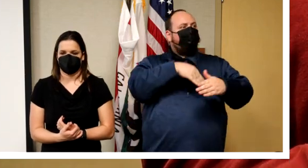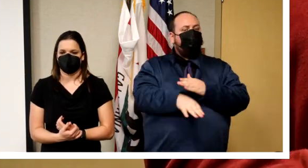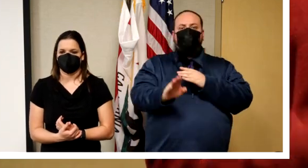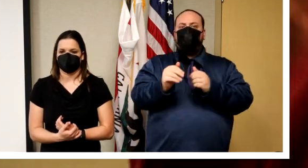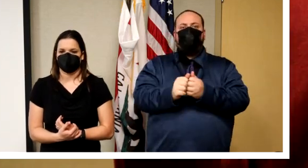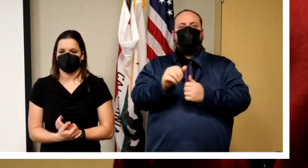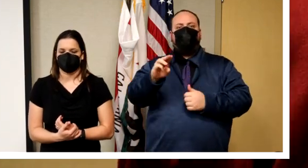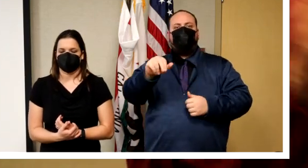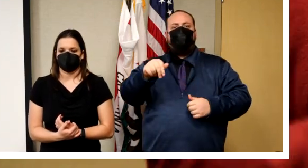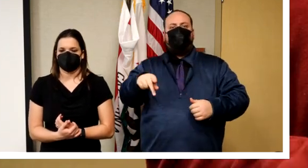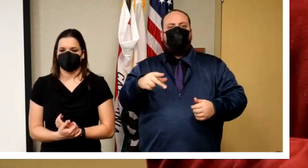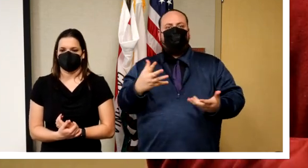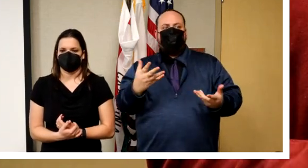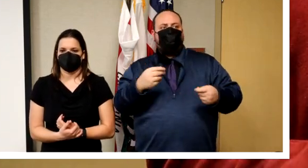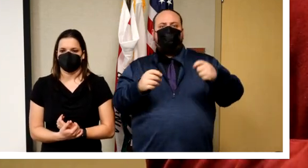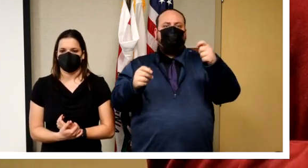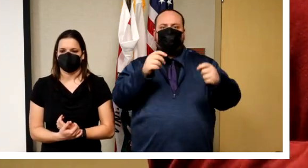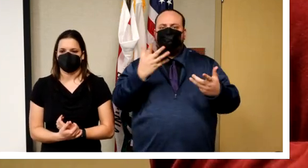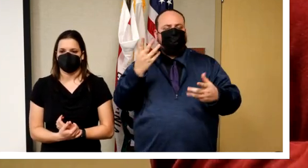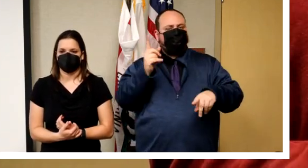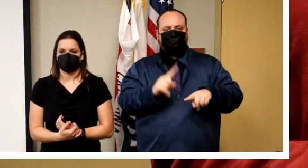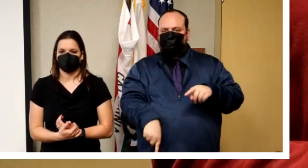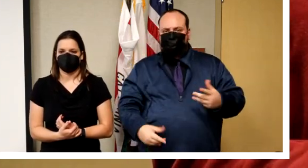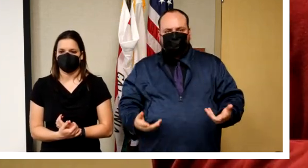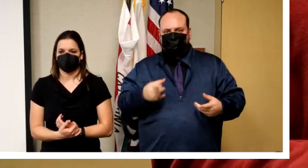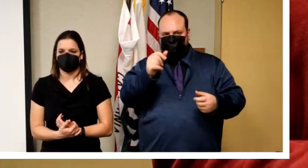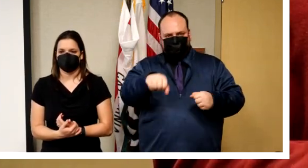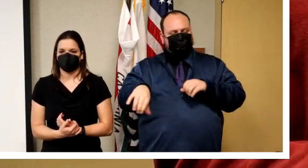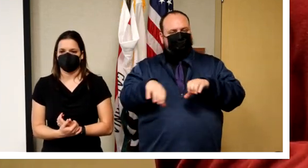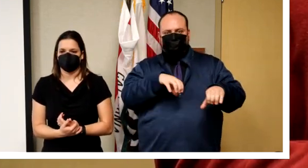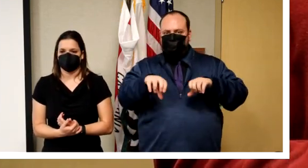And so we've had to do analysis kind of on the